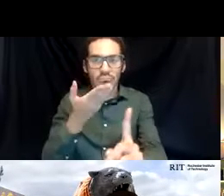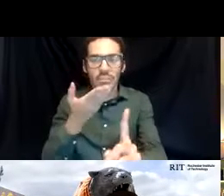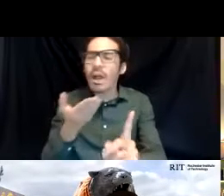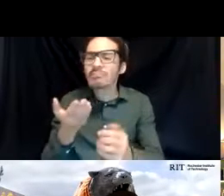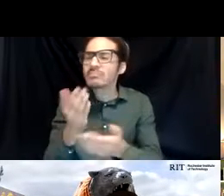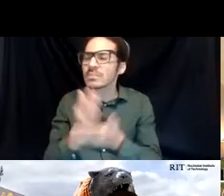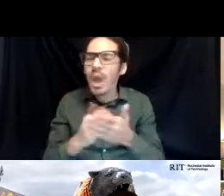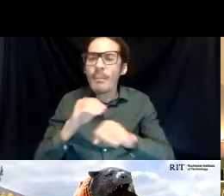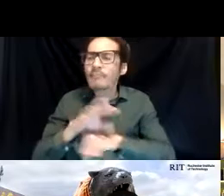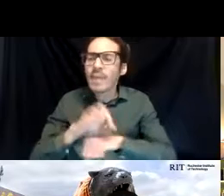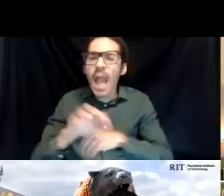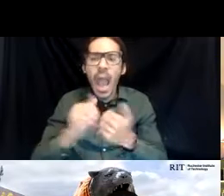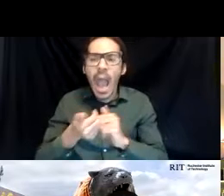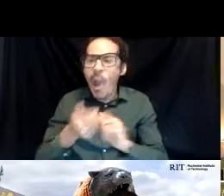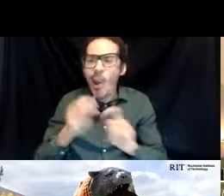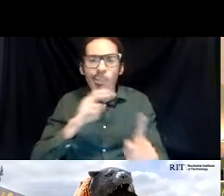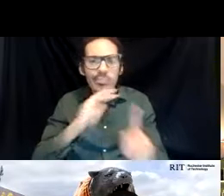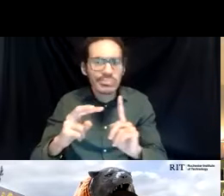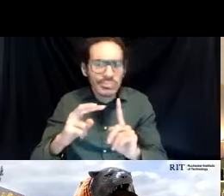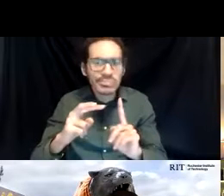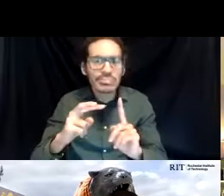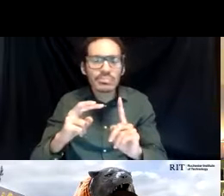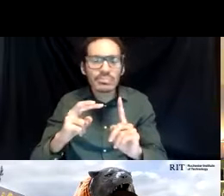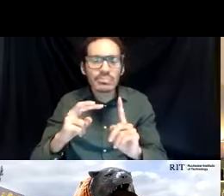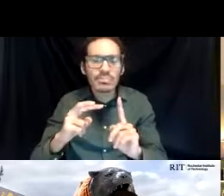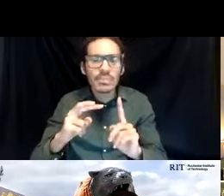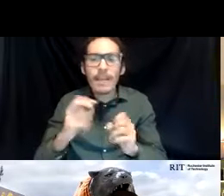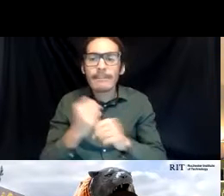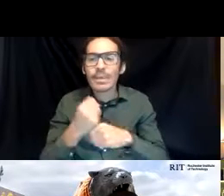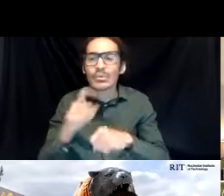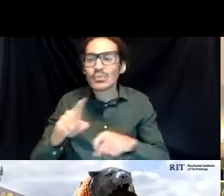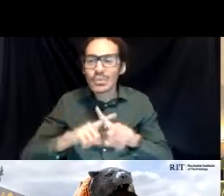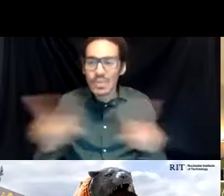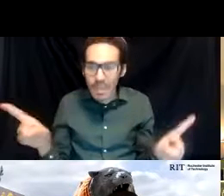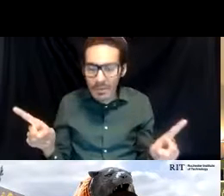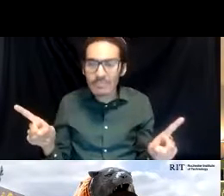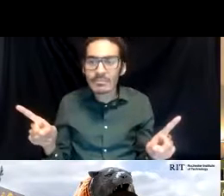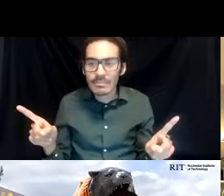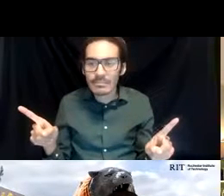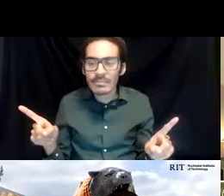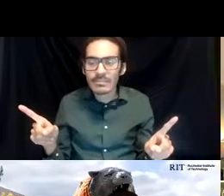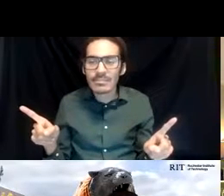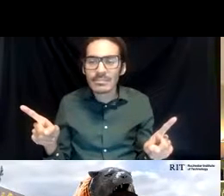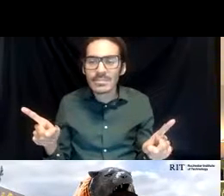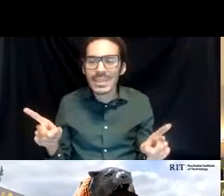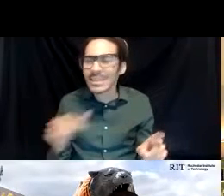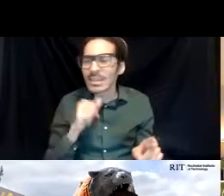how to not view it as what makes you completely different than like a bit of an outsider.